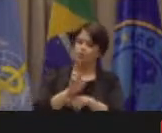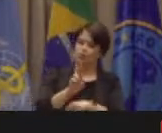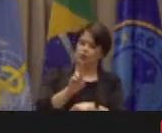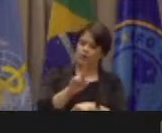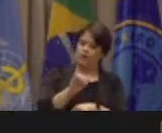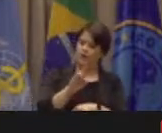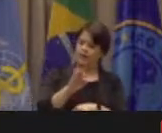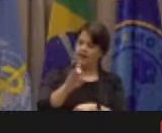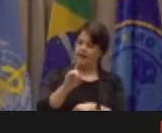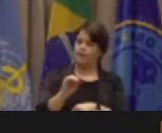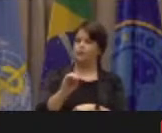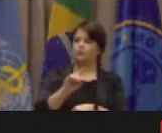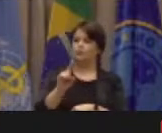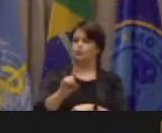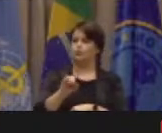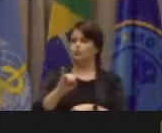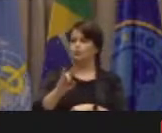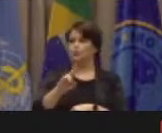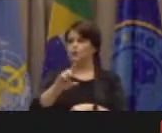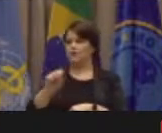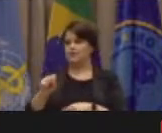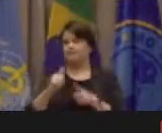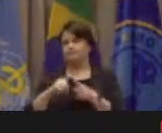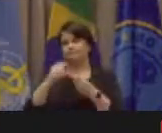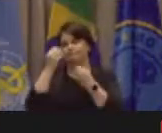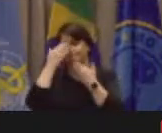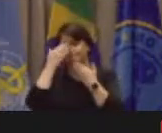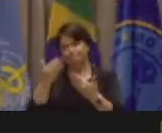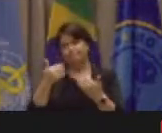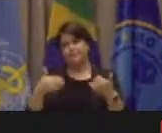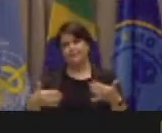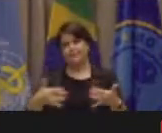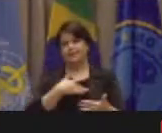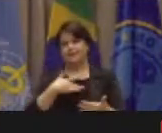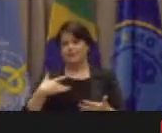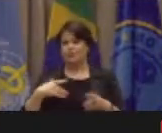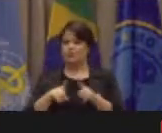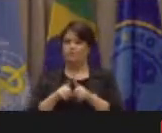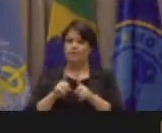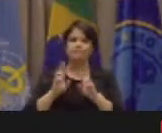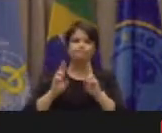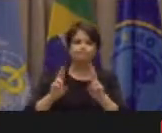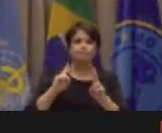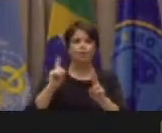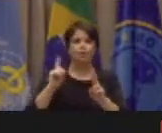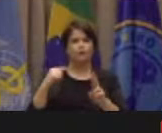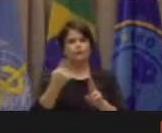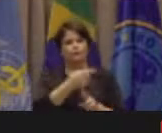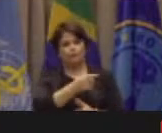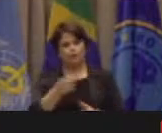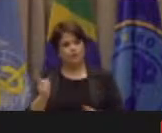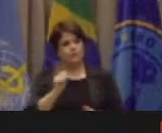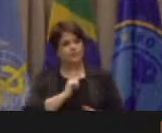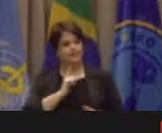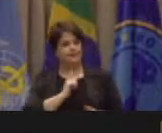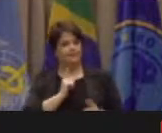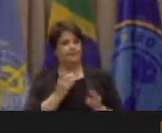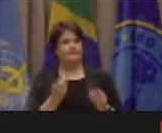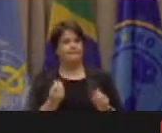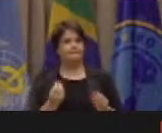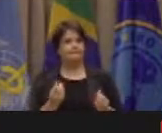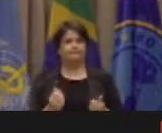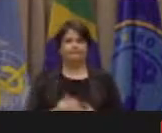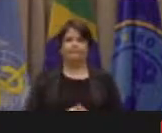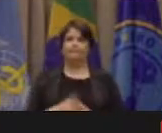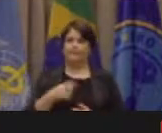OPS from Ecuador and Ministry of the Ecuador. Thank you so much. I hope that you